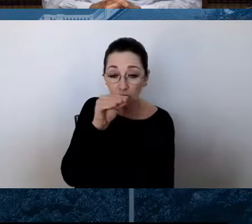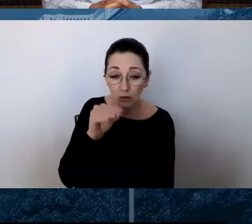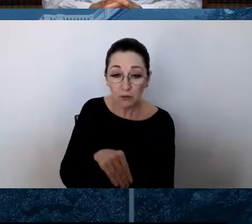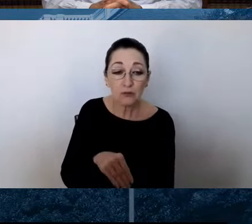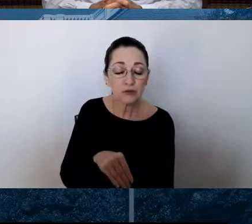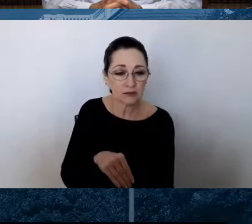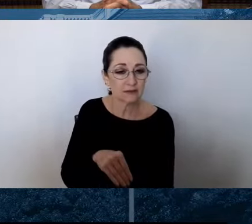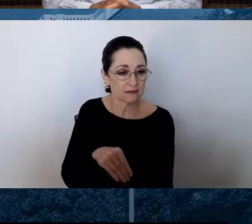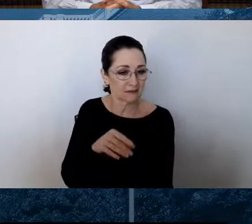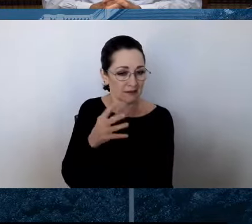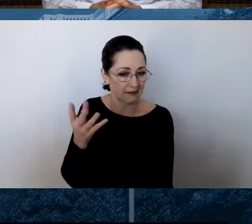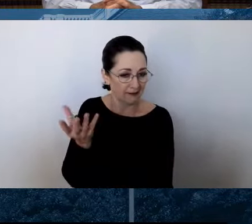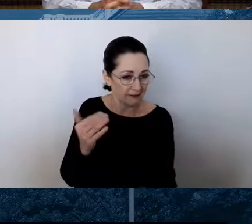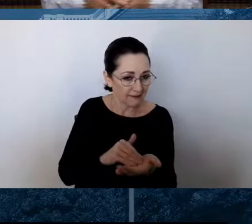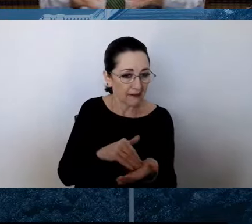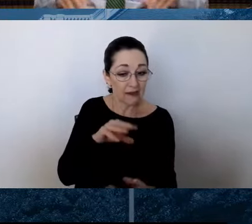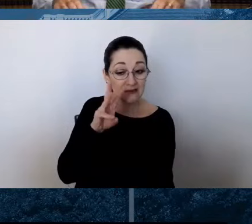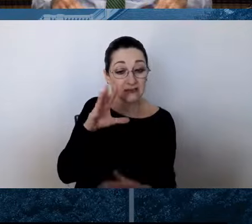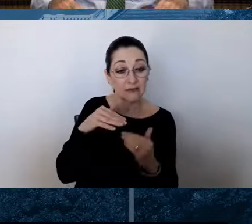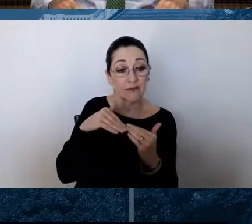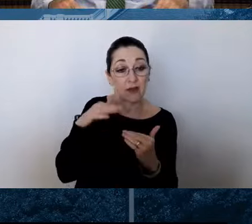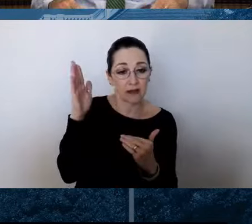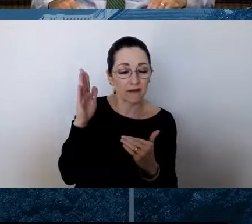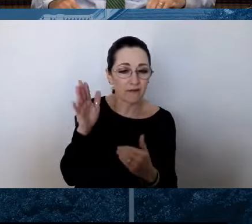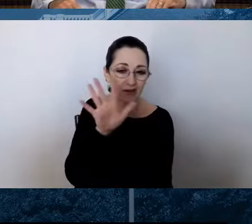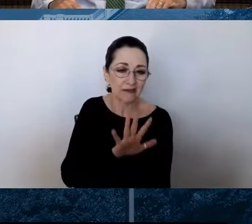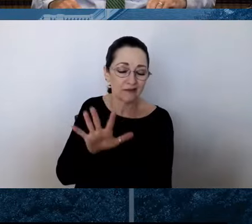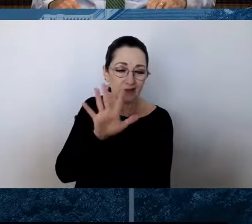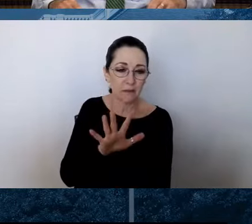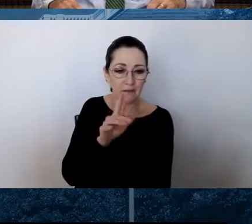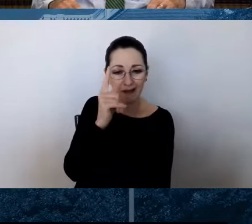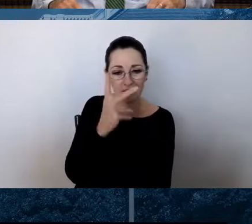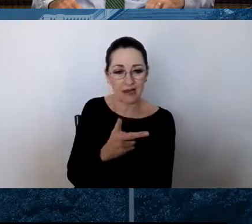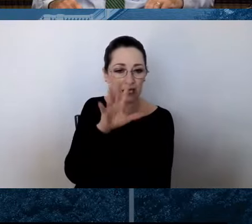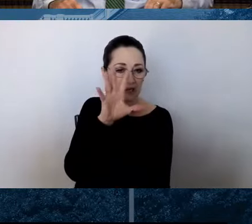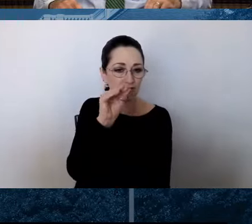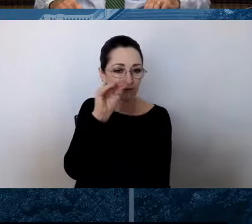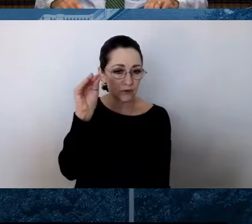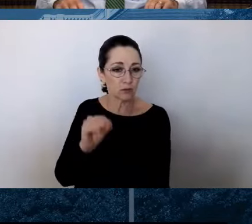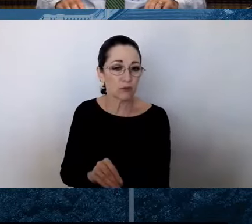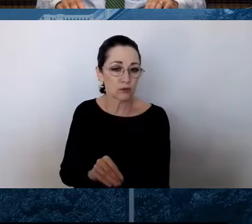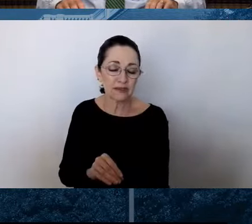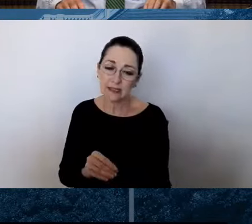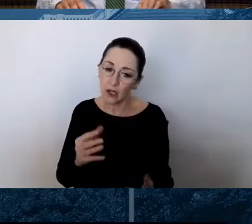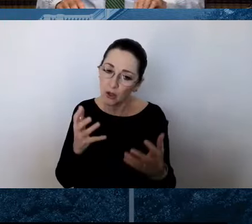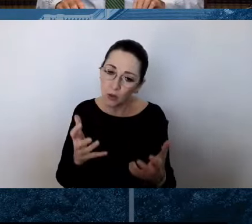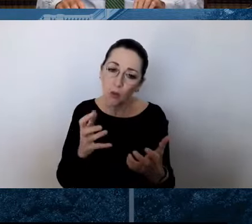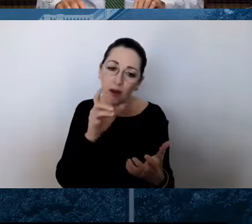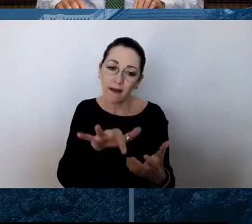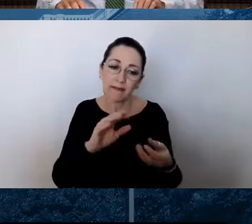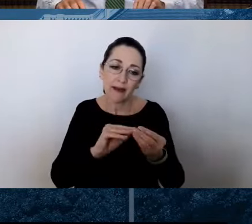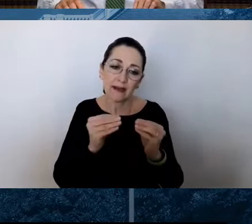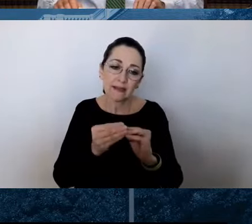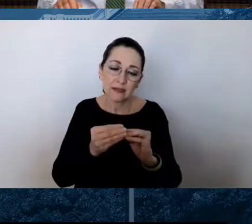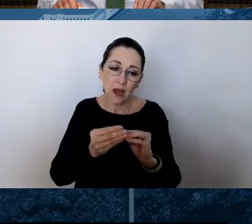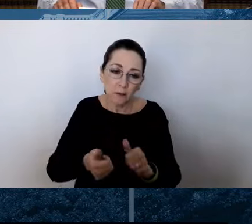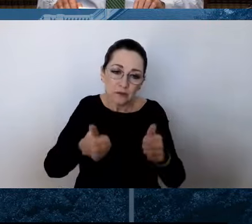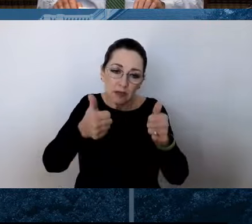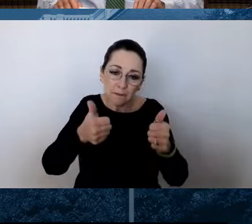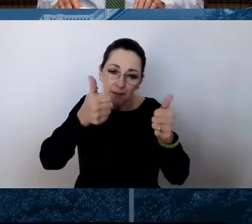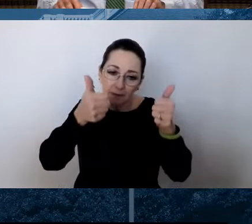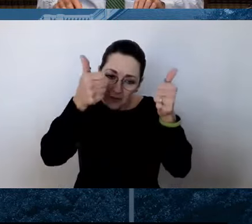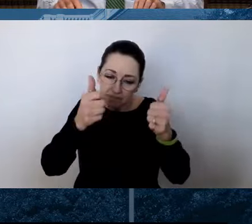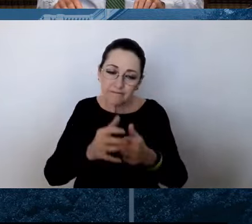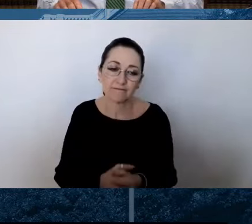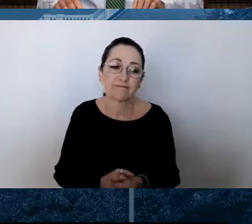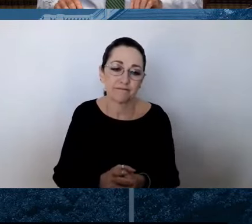again, 65 and older, about half at 50%. Need to move those numbers up, not as high for others that are